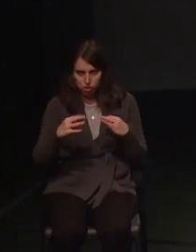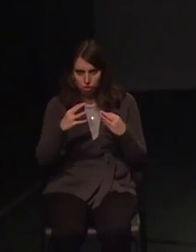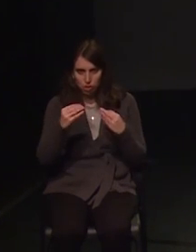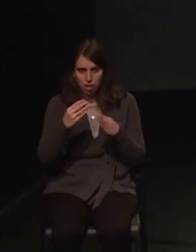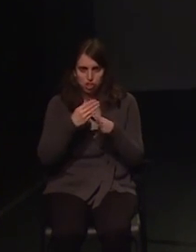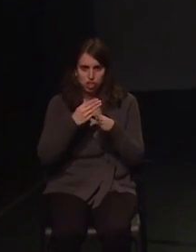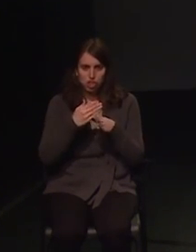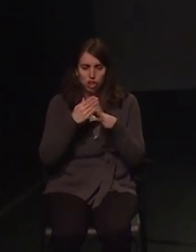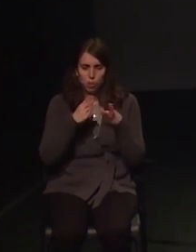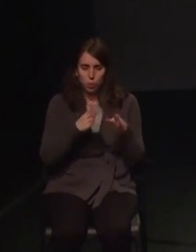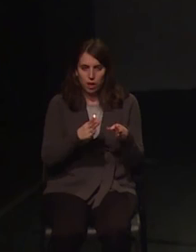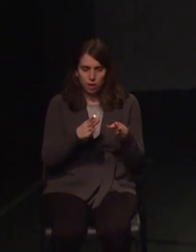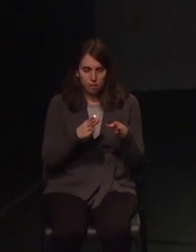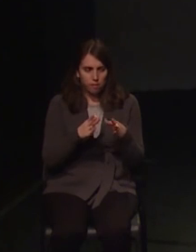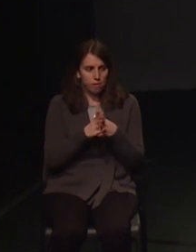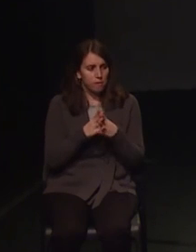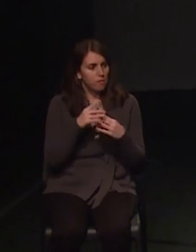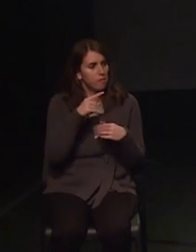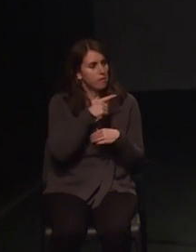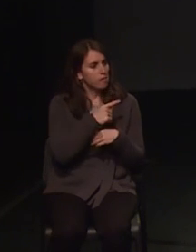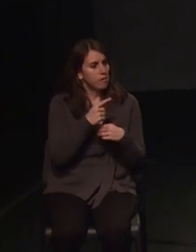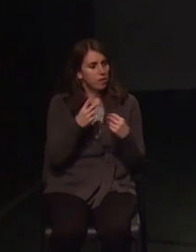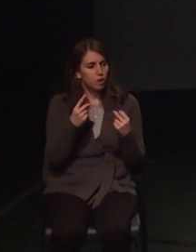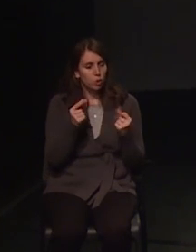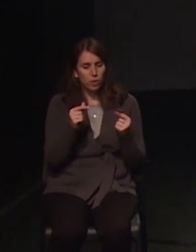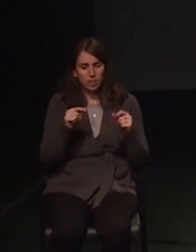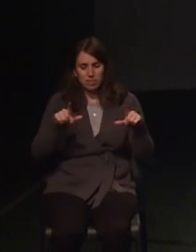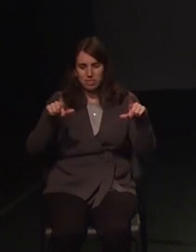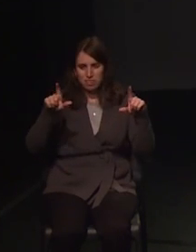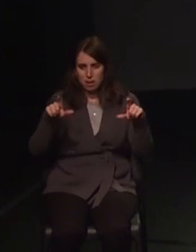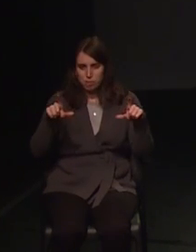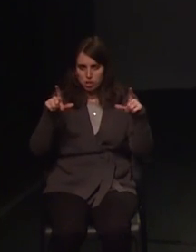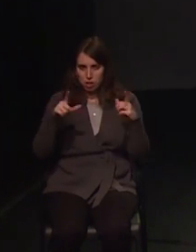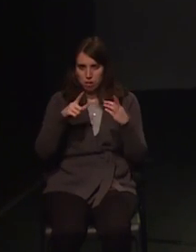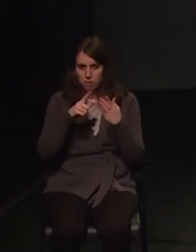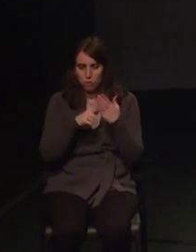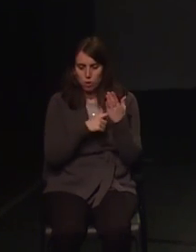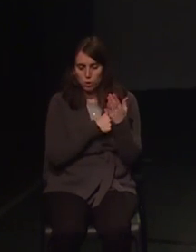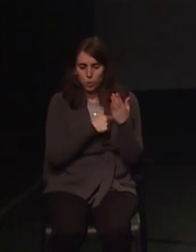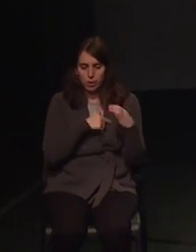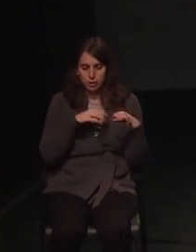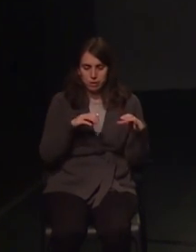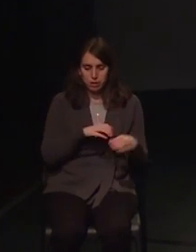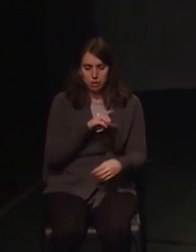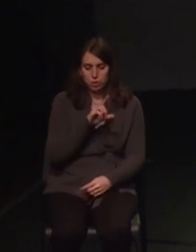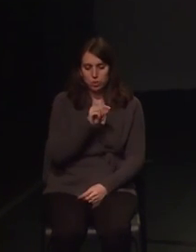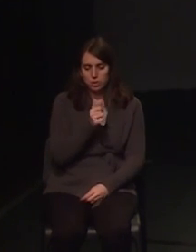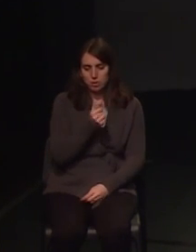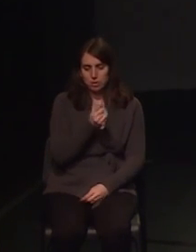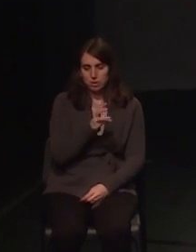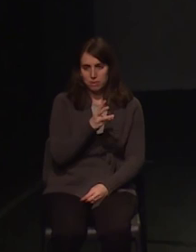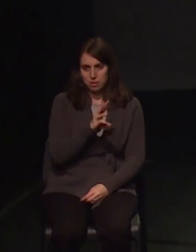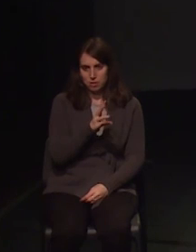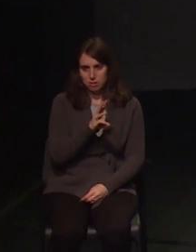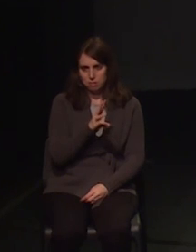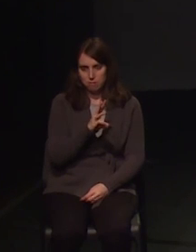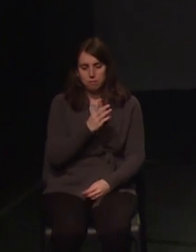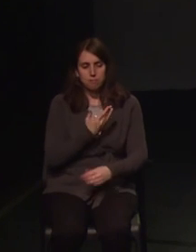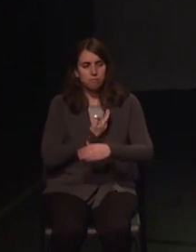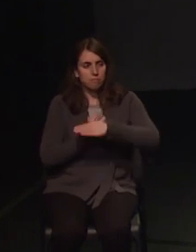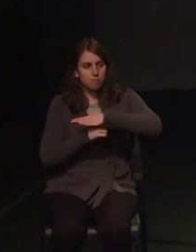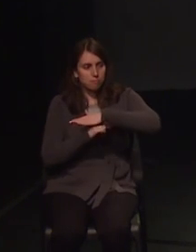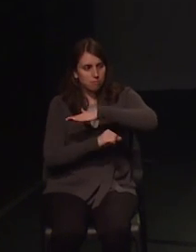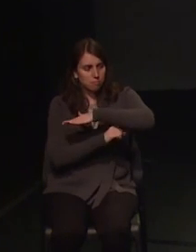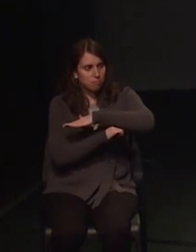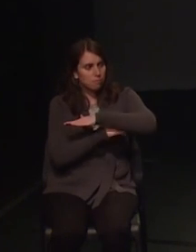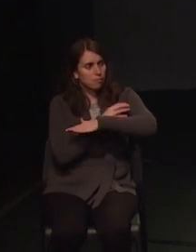When you see, this is just a quick snapshot of what we did in 2016 at the foundation,